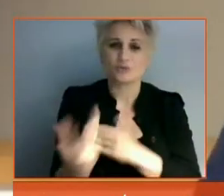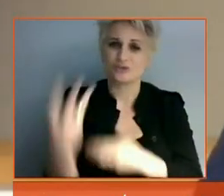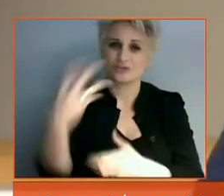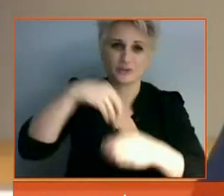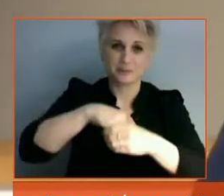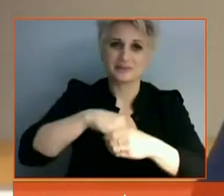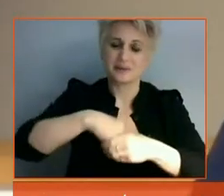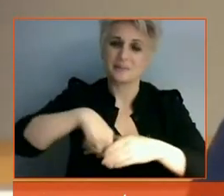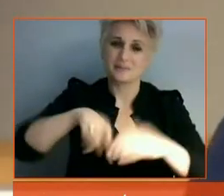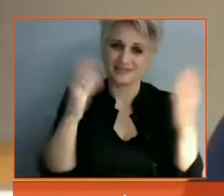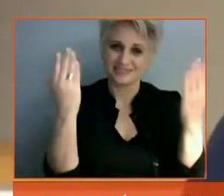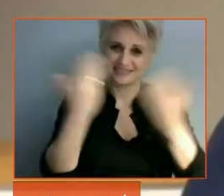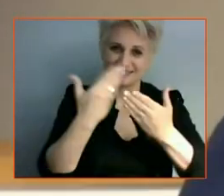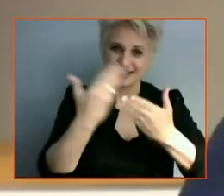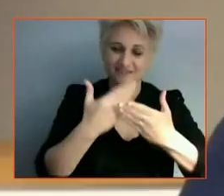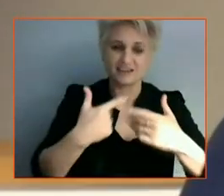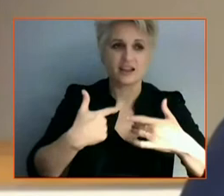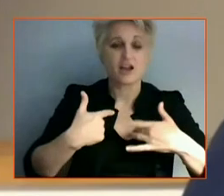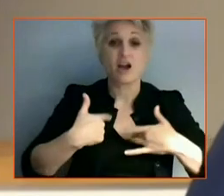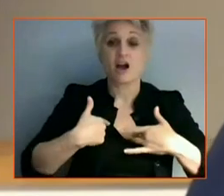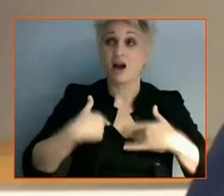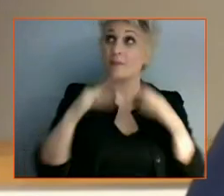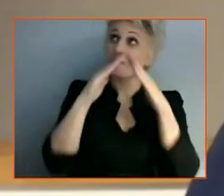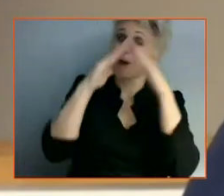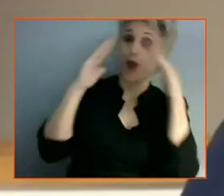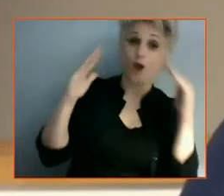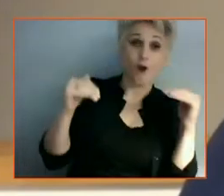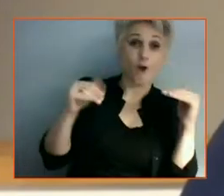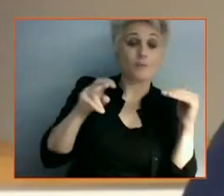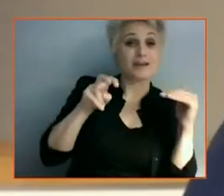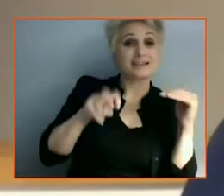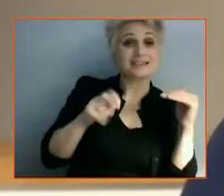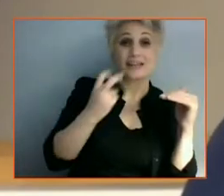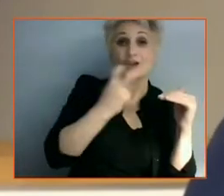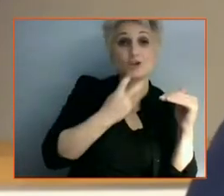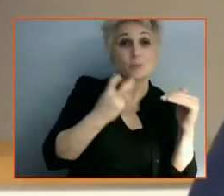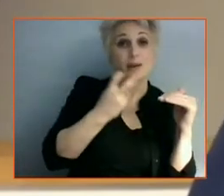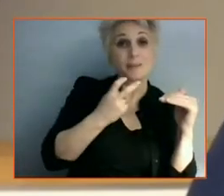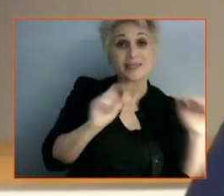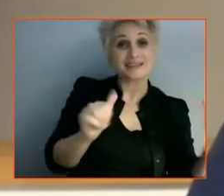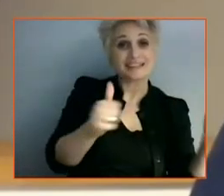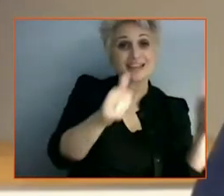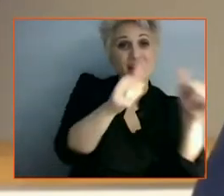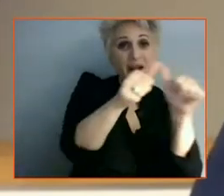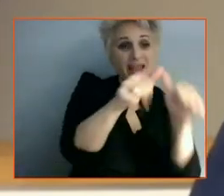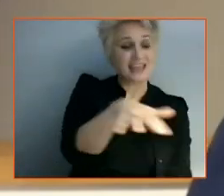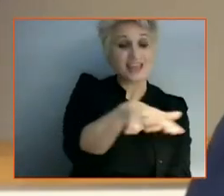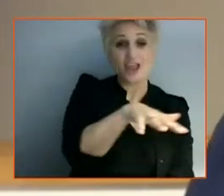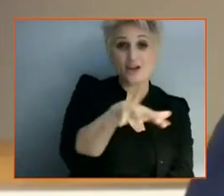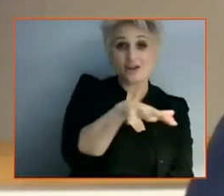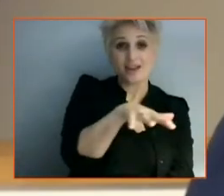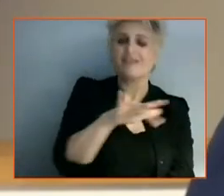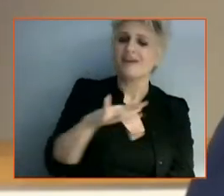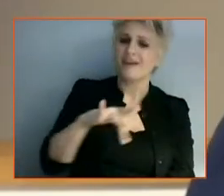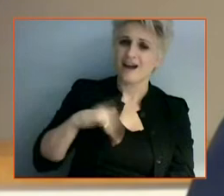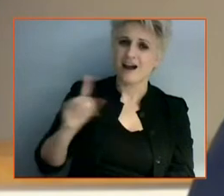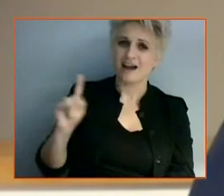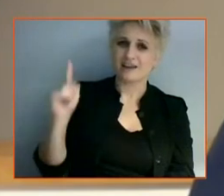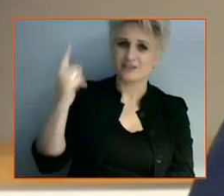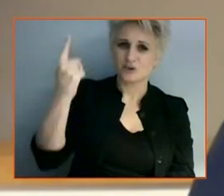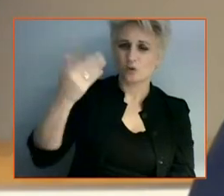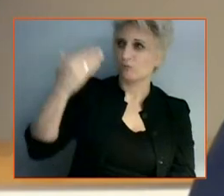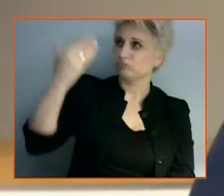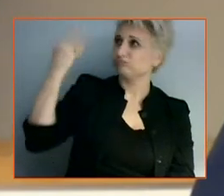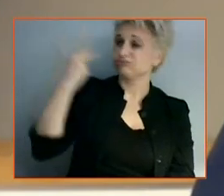You know, I'm sitting in my home in New Plymouth in Taranaki, and I lived in Auckland for probably